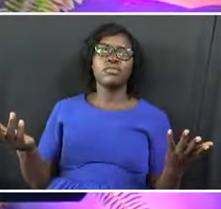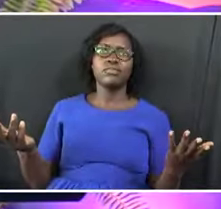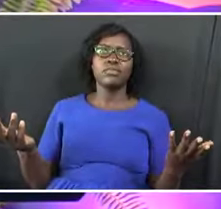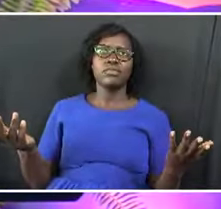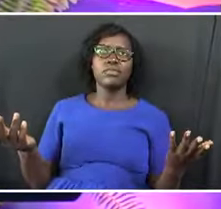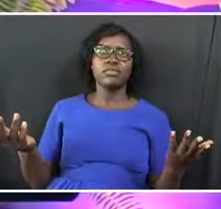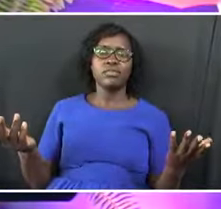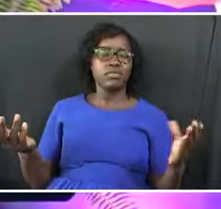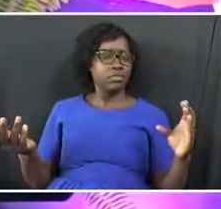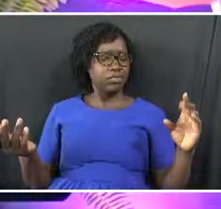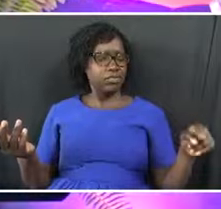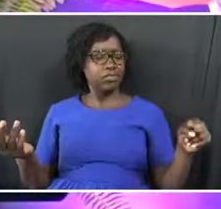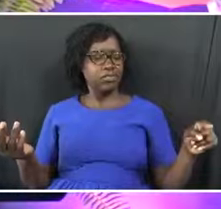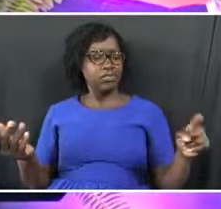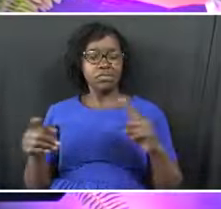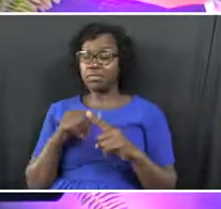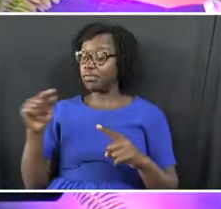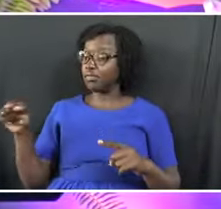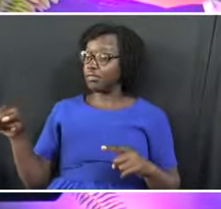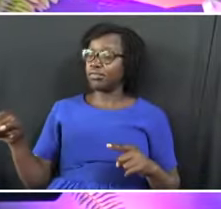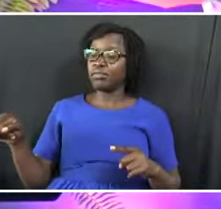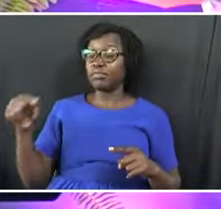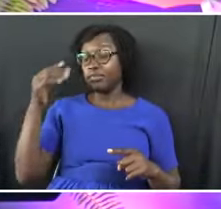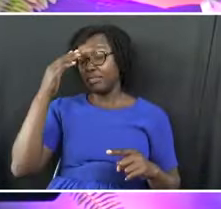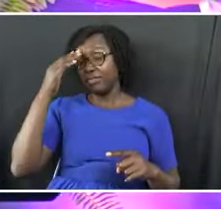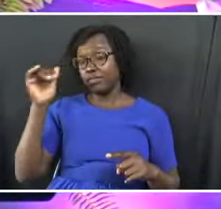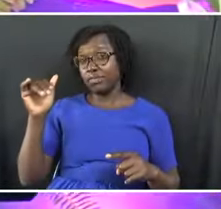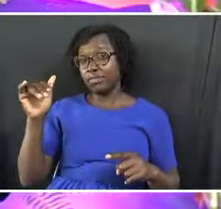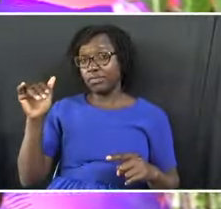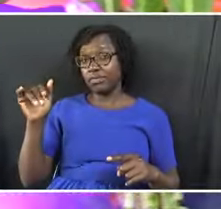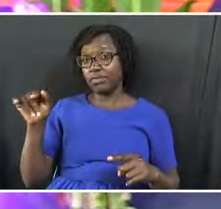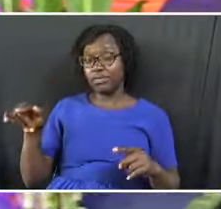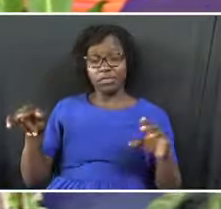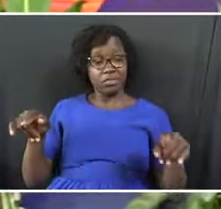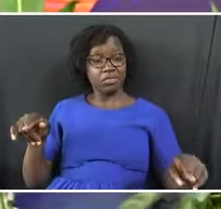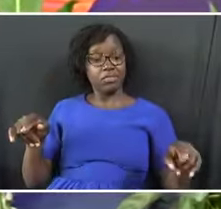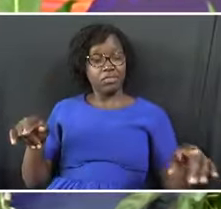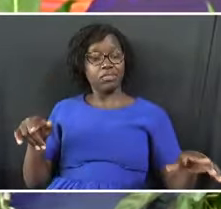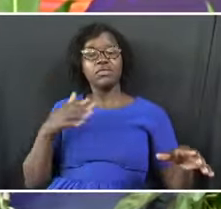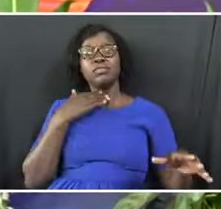Cain was killing Abel that he may be accepted.